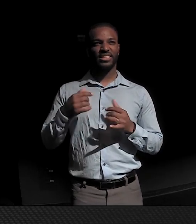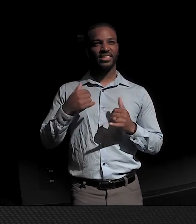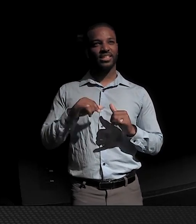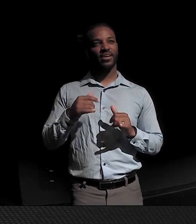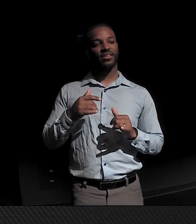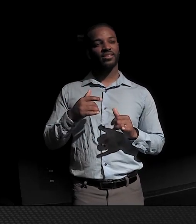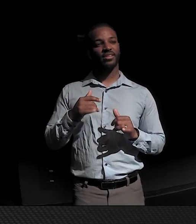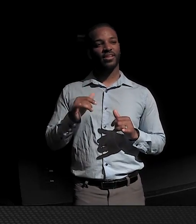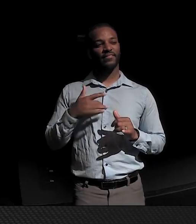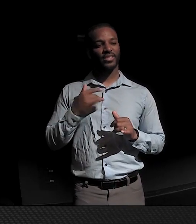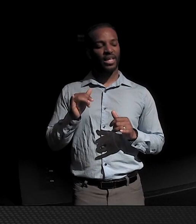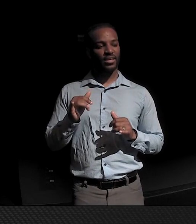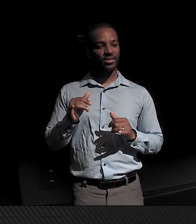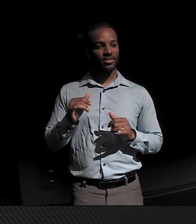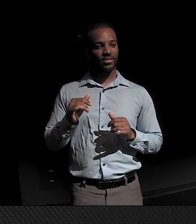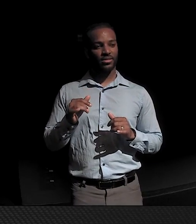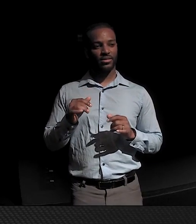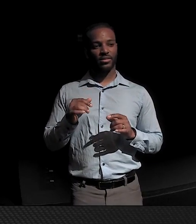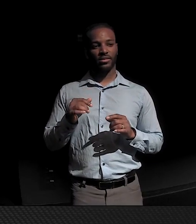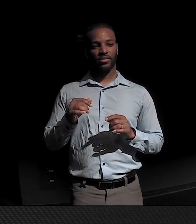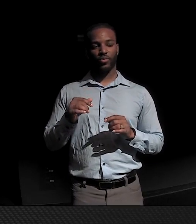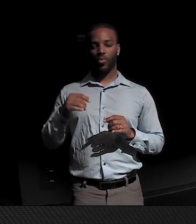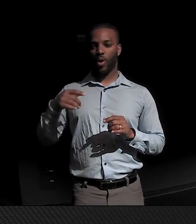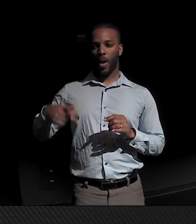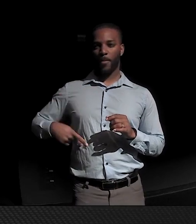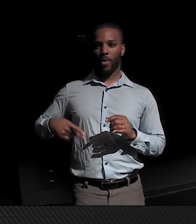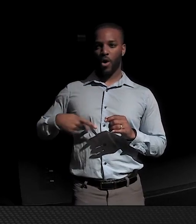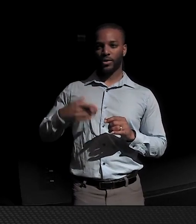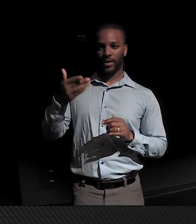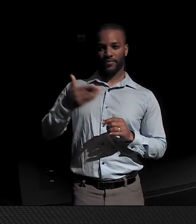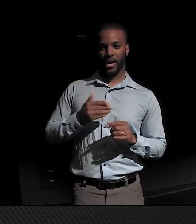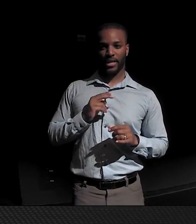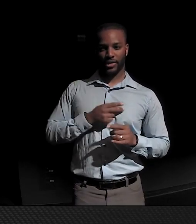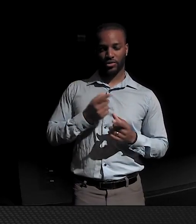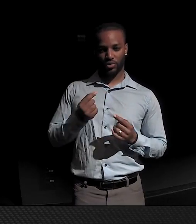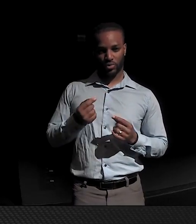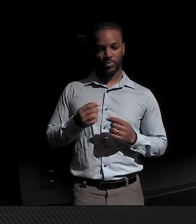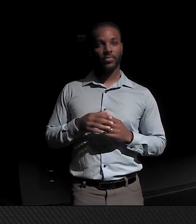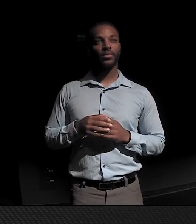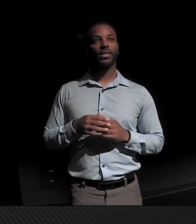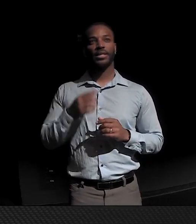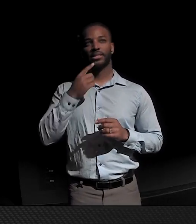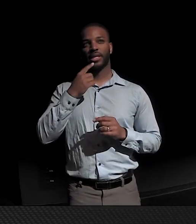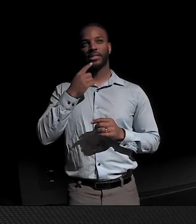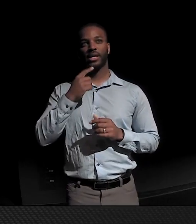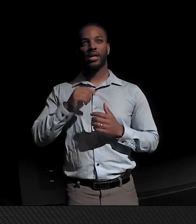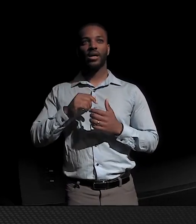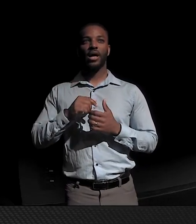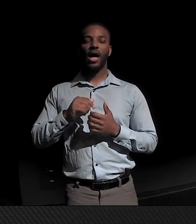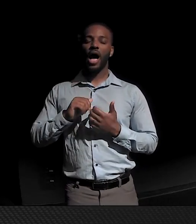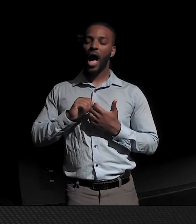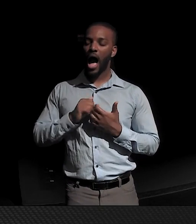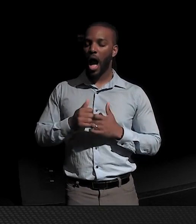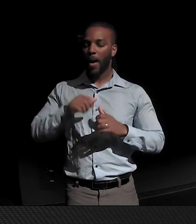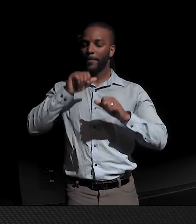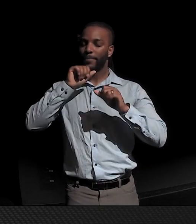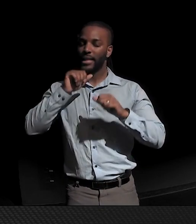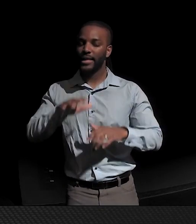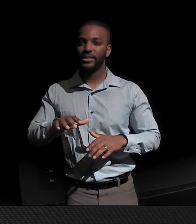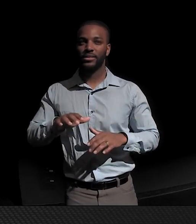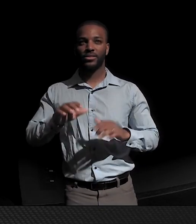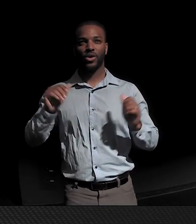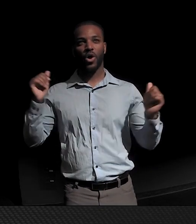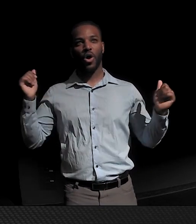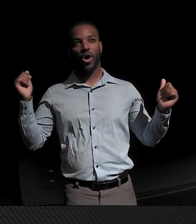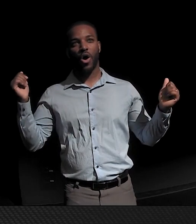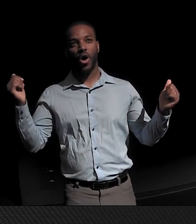like exactly what Paul's inviting us into, which is just this. It says, "And how blessed all